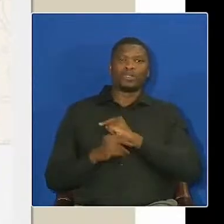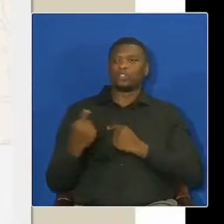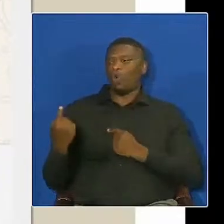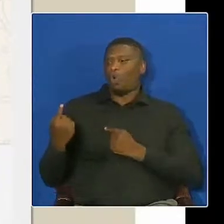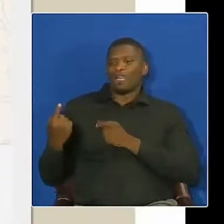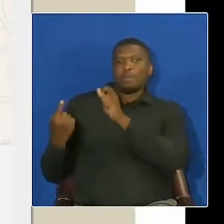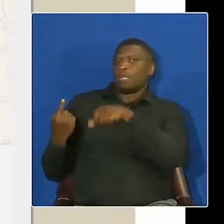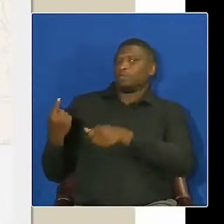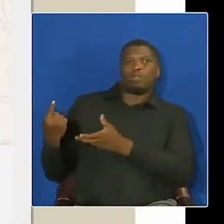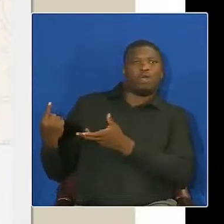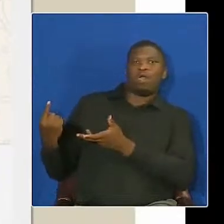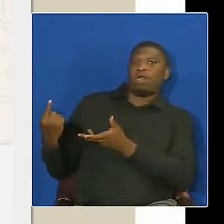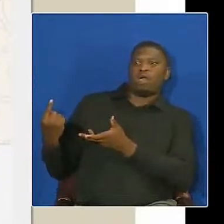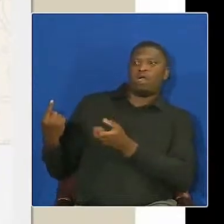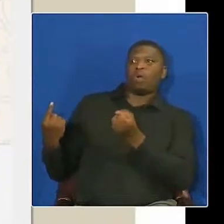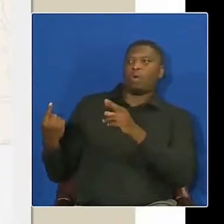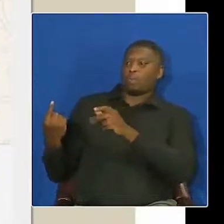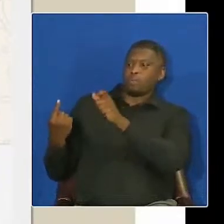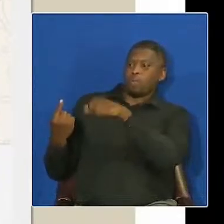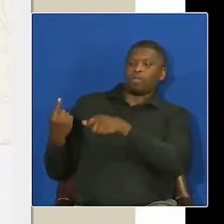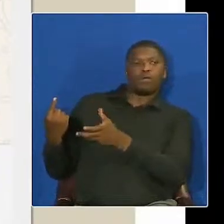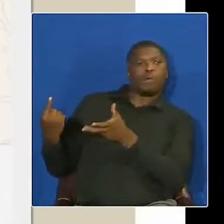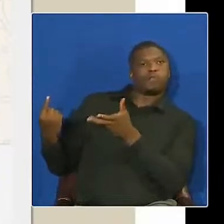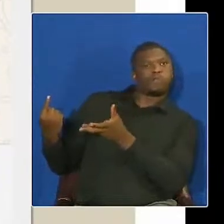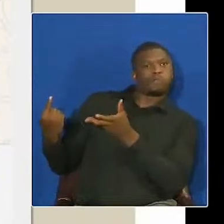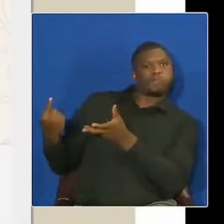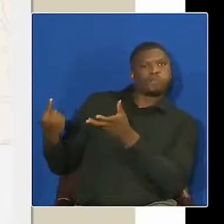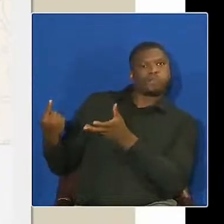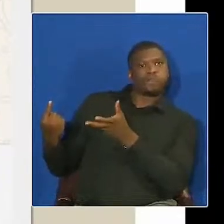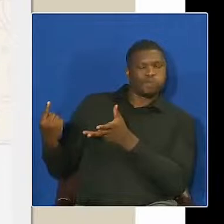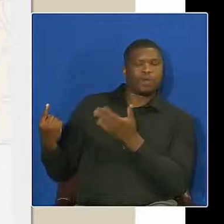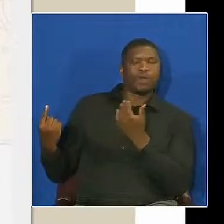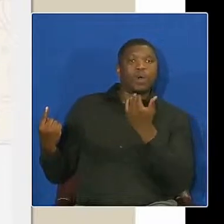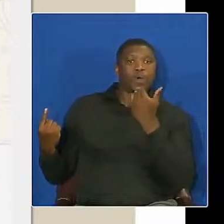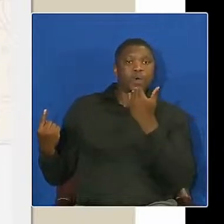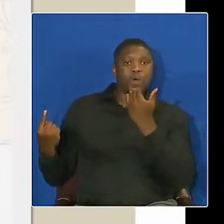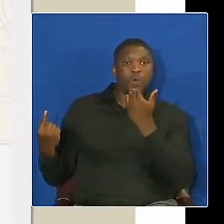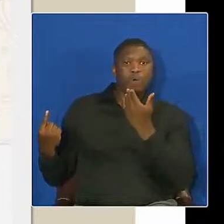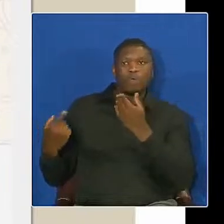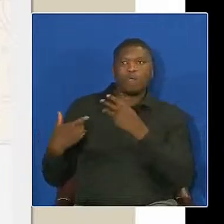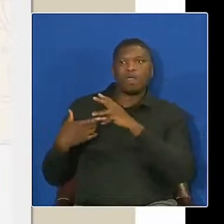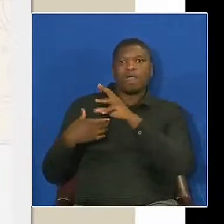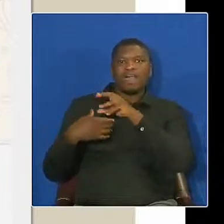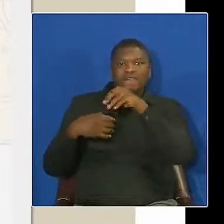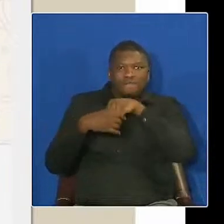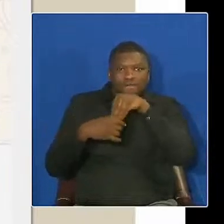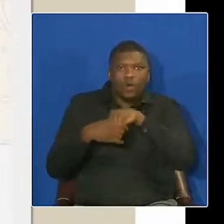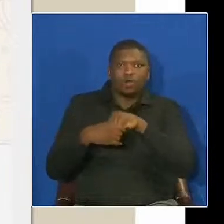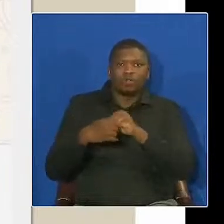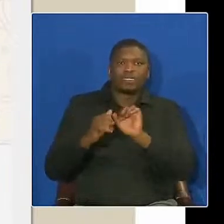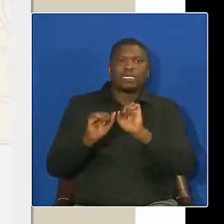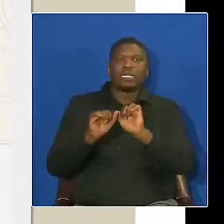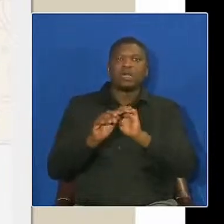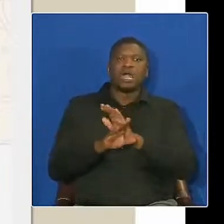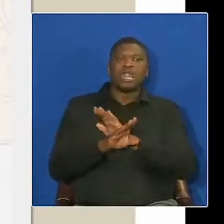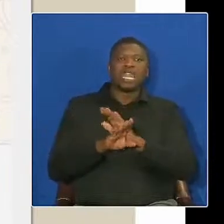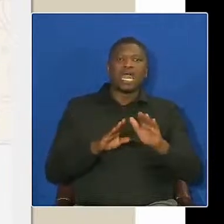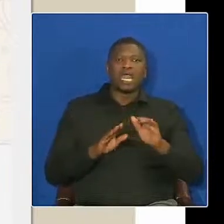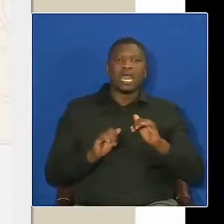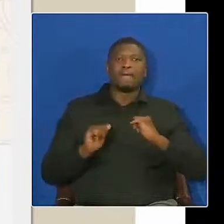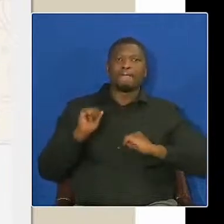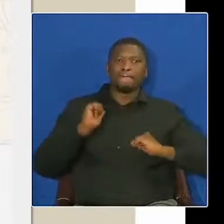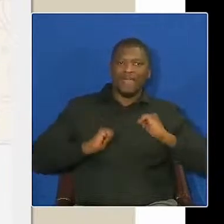only guy or a person who is part of this non-performance